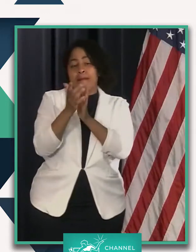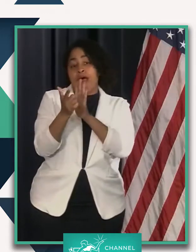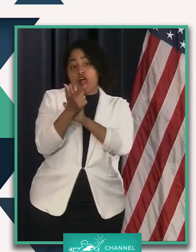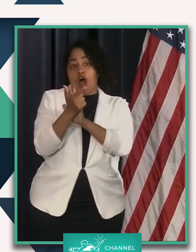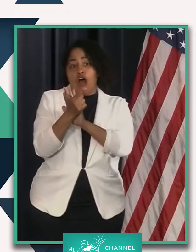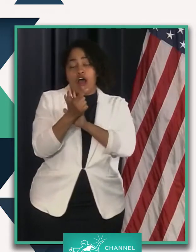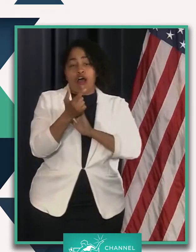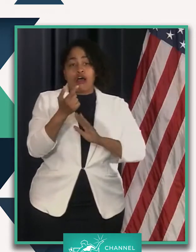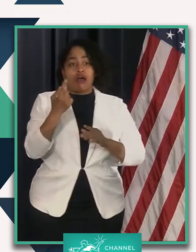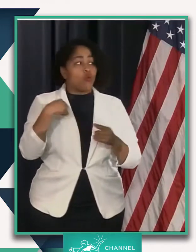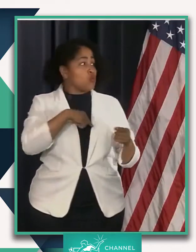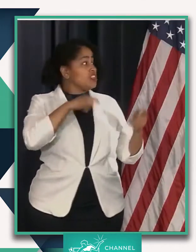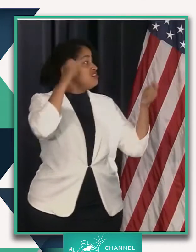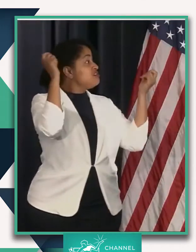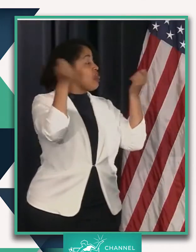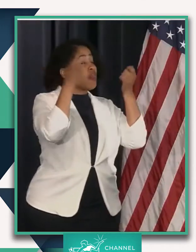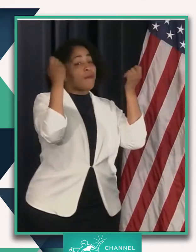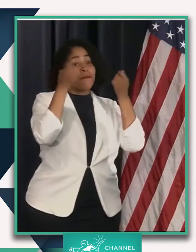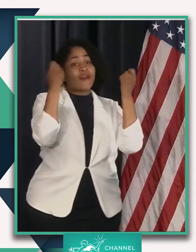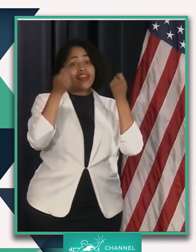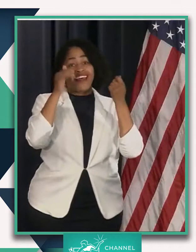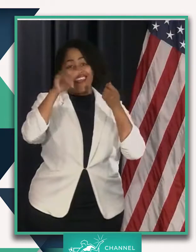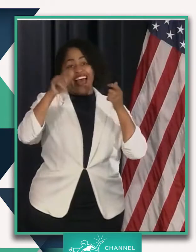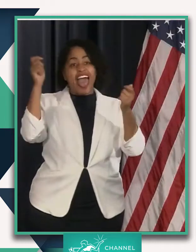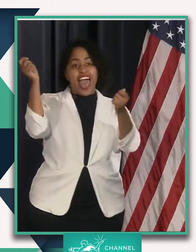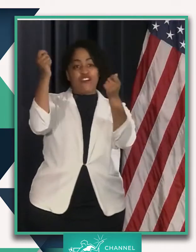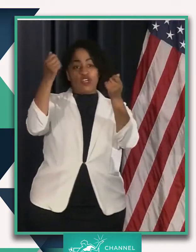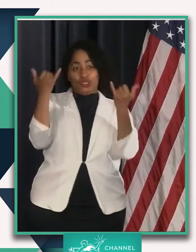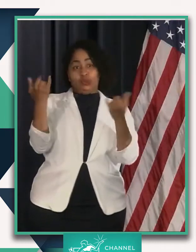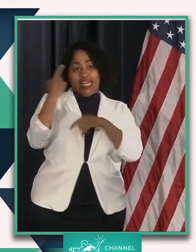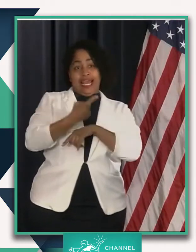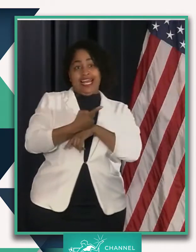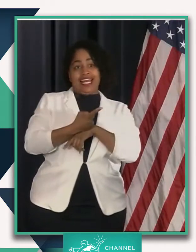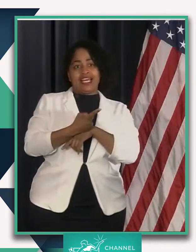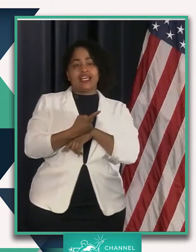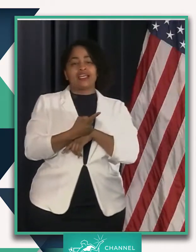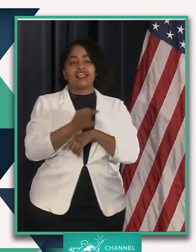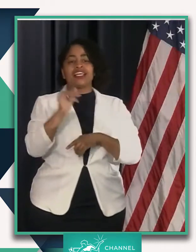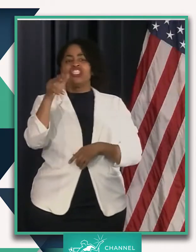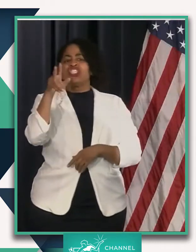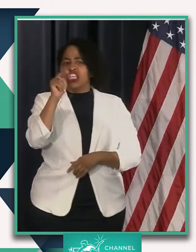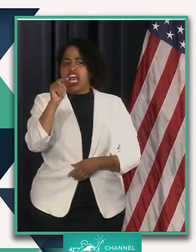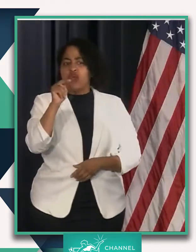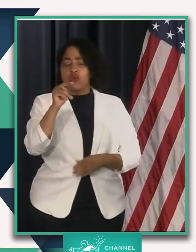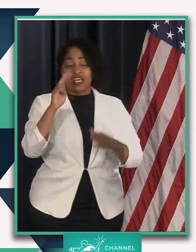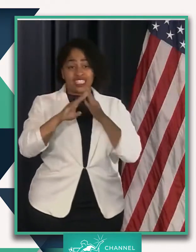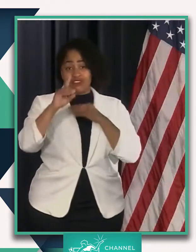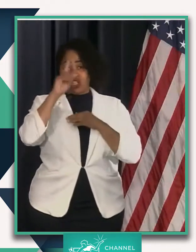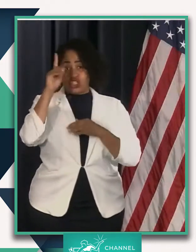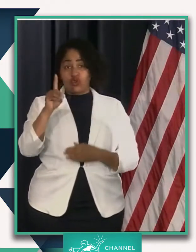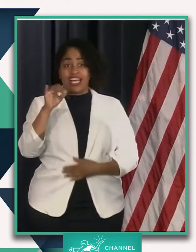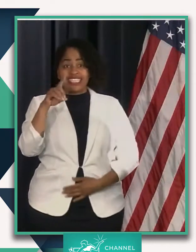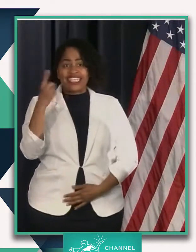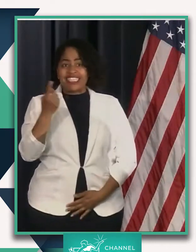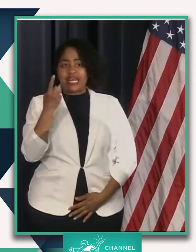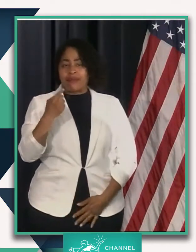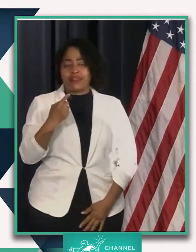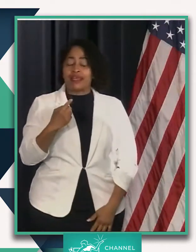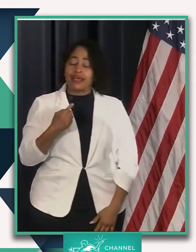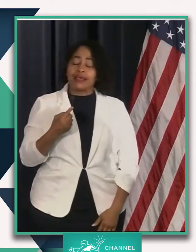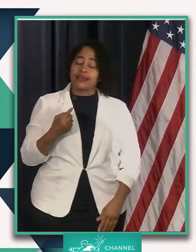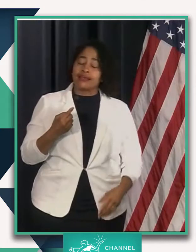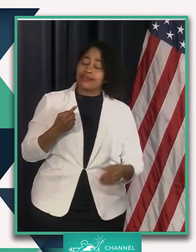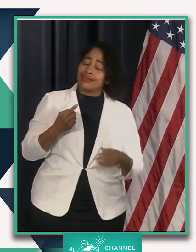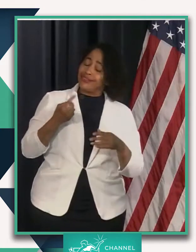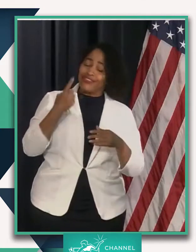We are celebrating that anniversary today. In January, the city of Detroit did something unprecedented. For the